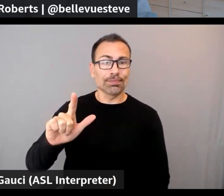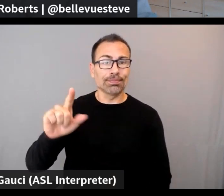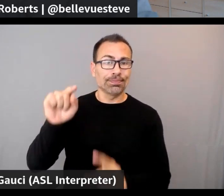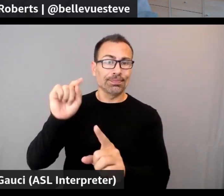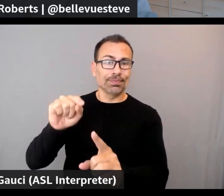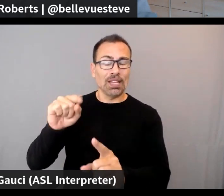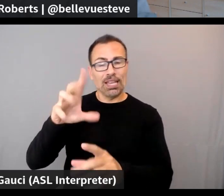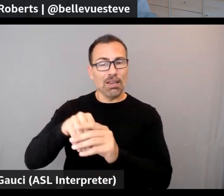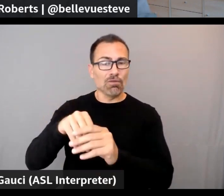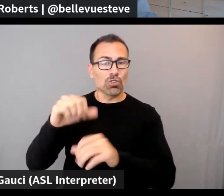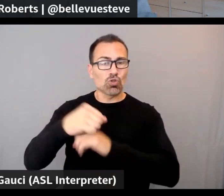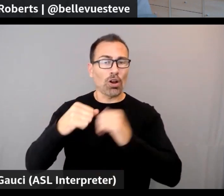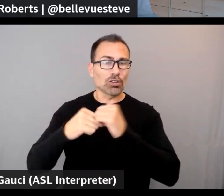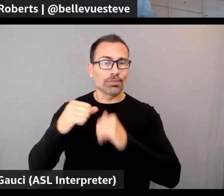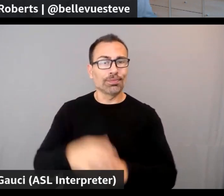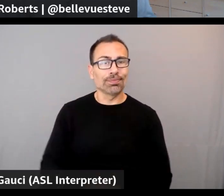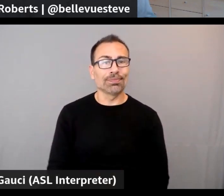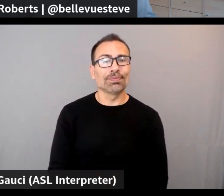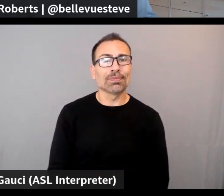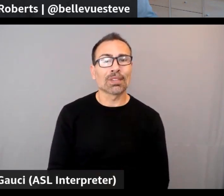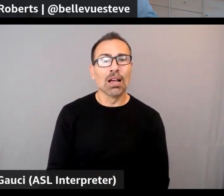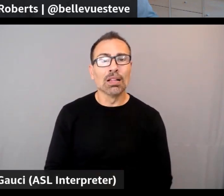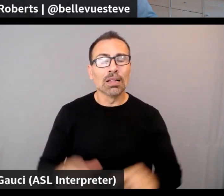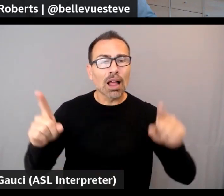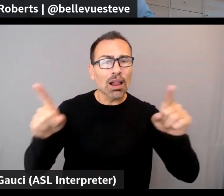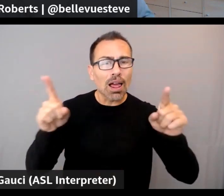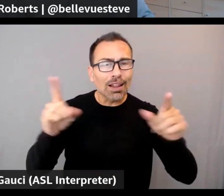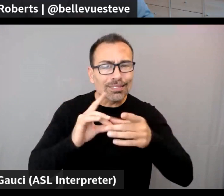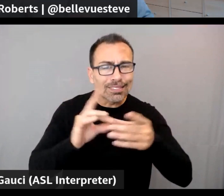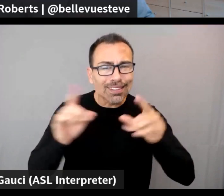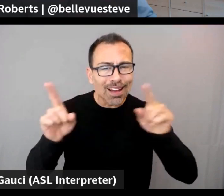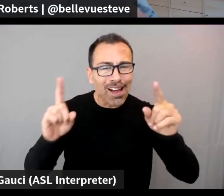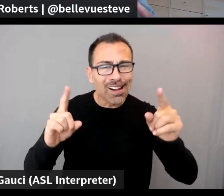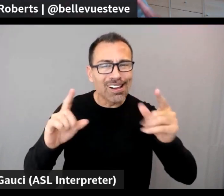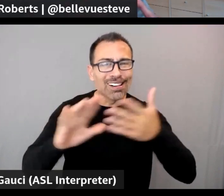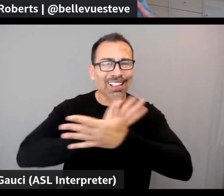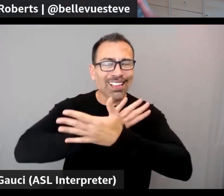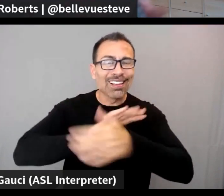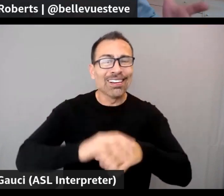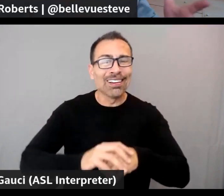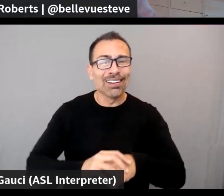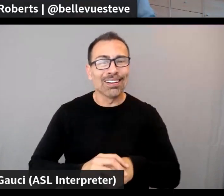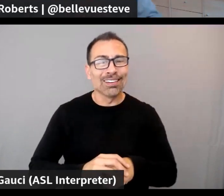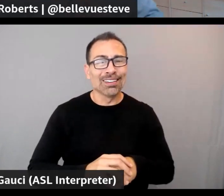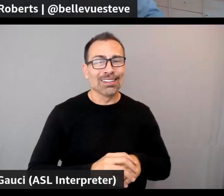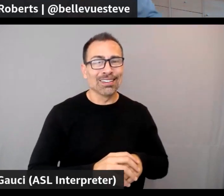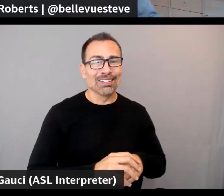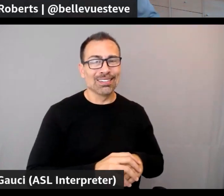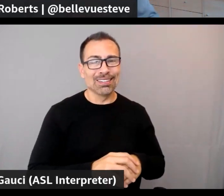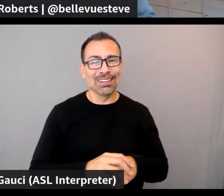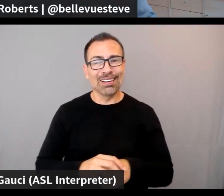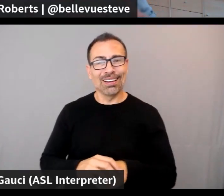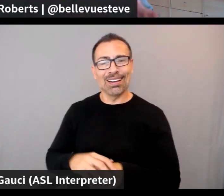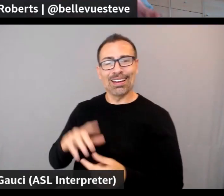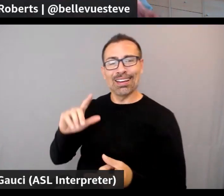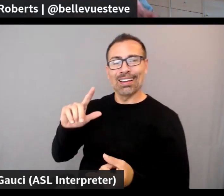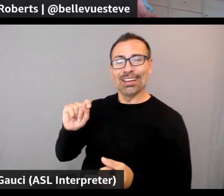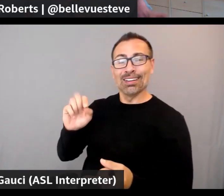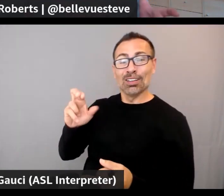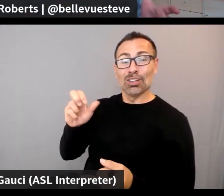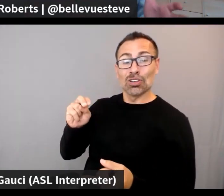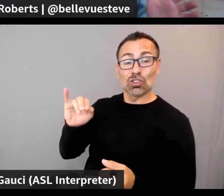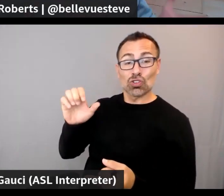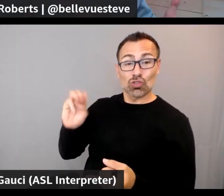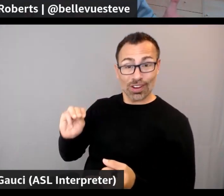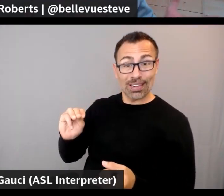infrastructure I was talking about. Got So it. I see a question in the chat that is. I was going to say, so Tranium is, sorry, you could have carried on, but so Tranium is really